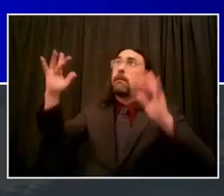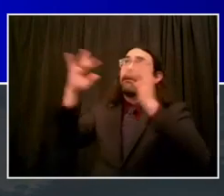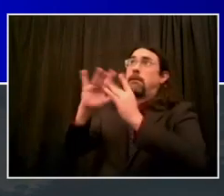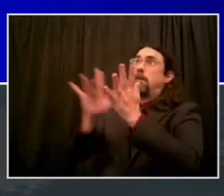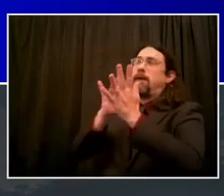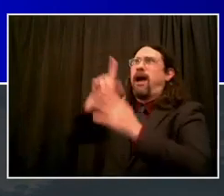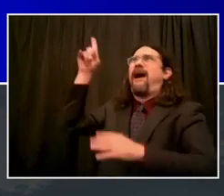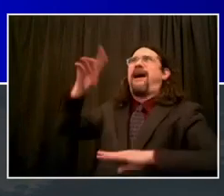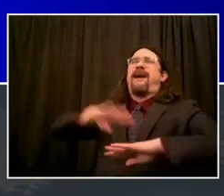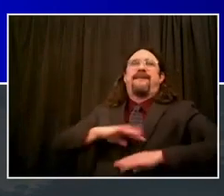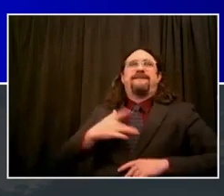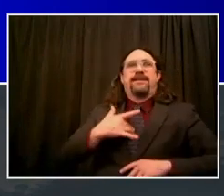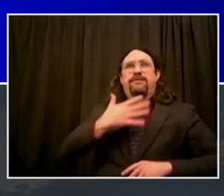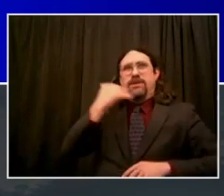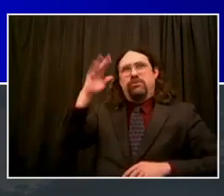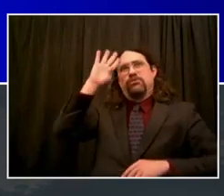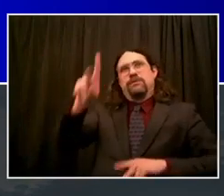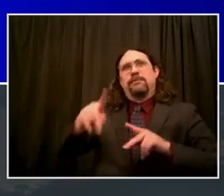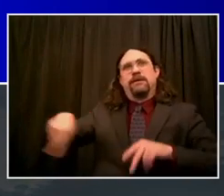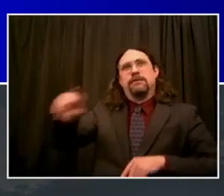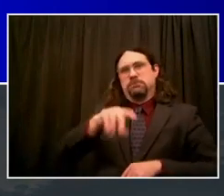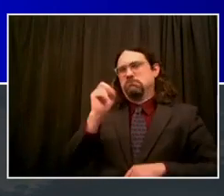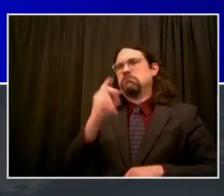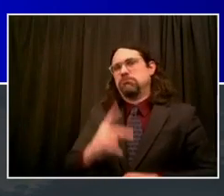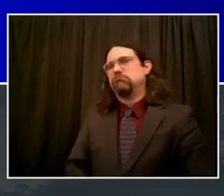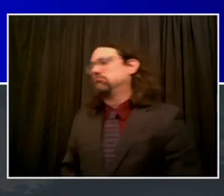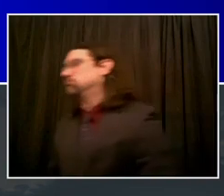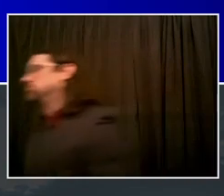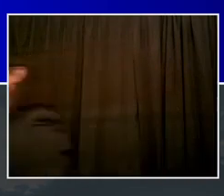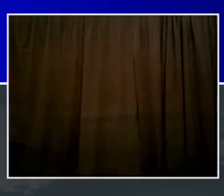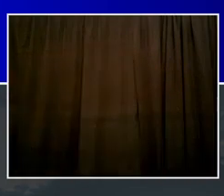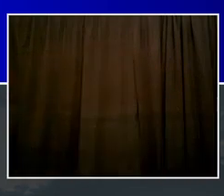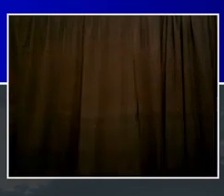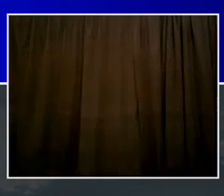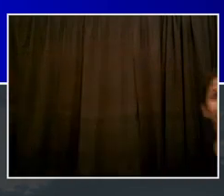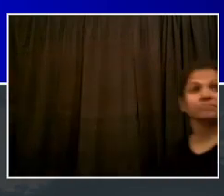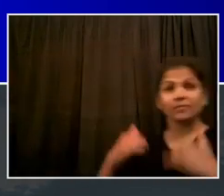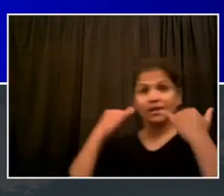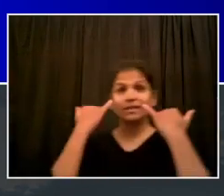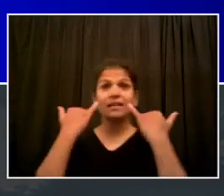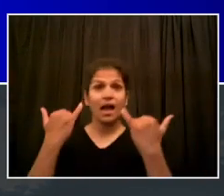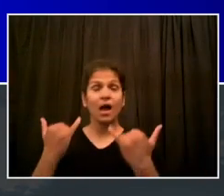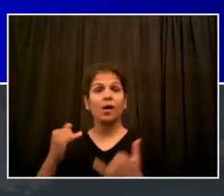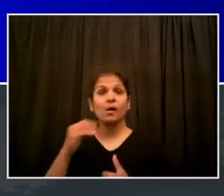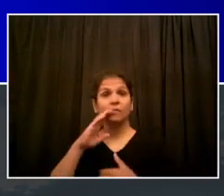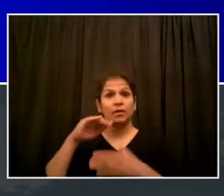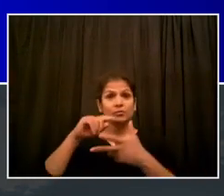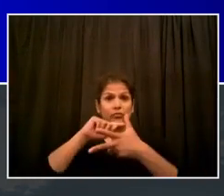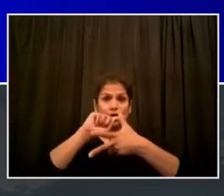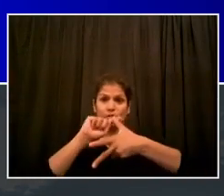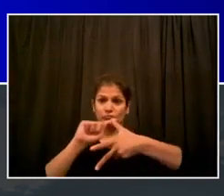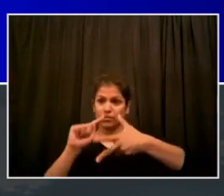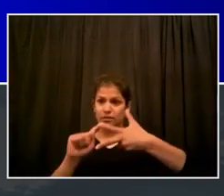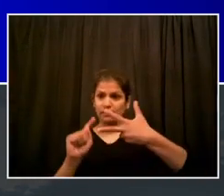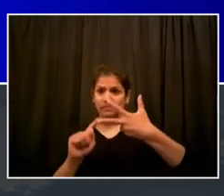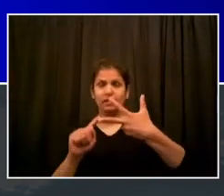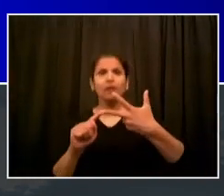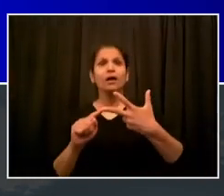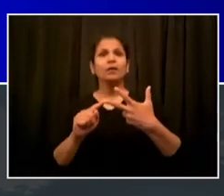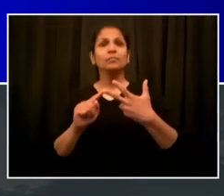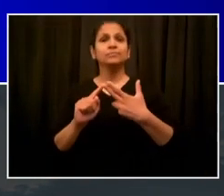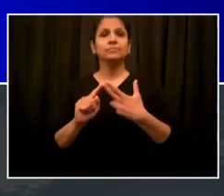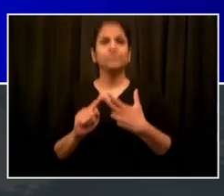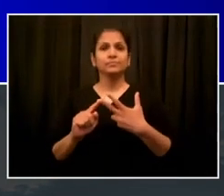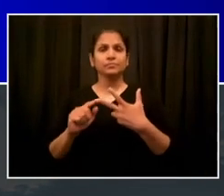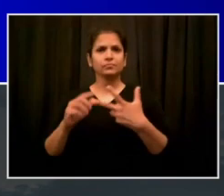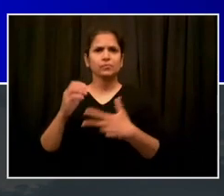Okay, before we go to our daily indicators and thresholds, just an important note on a totally different subject because we've all been